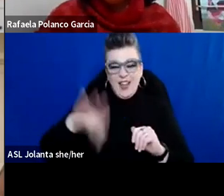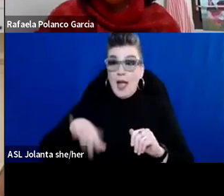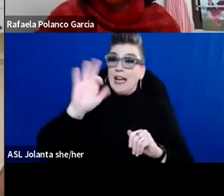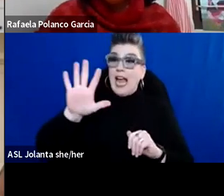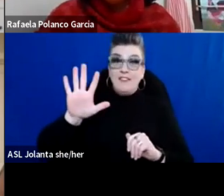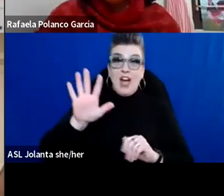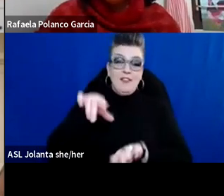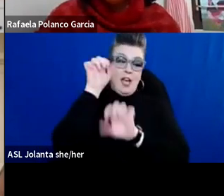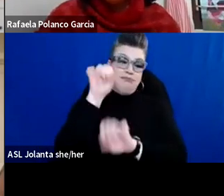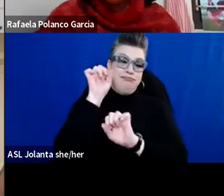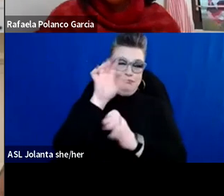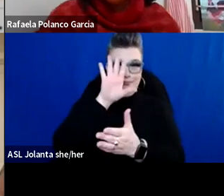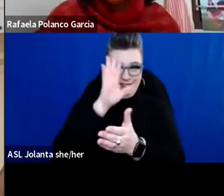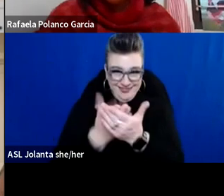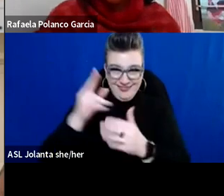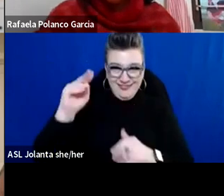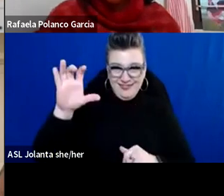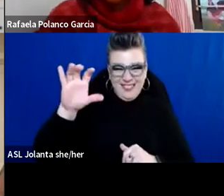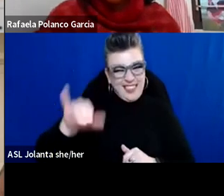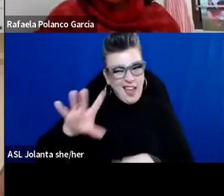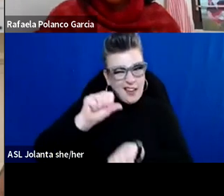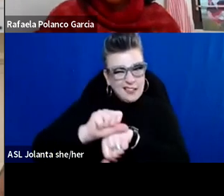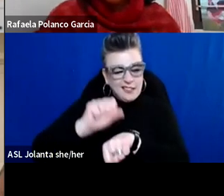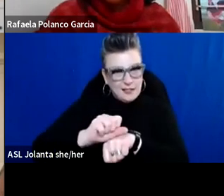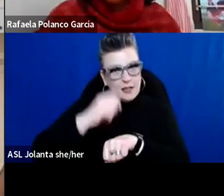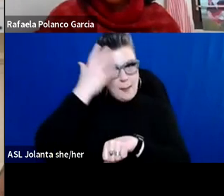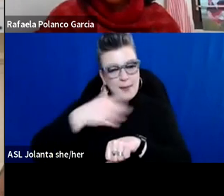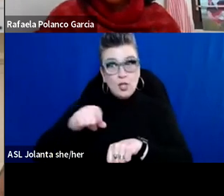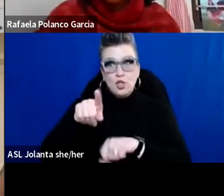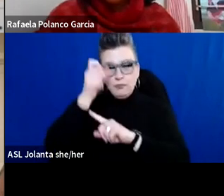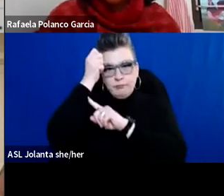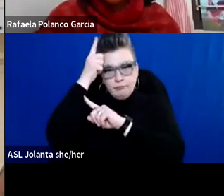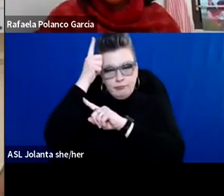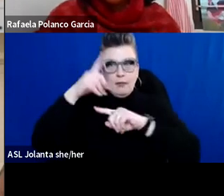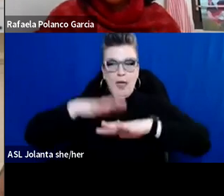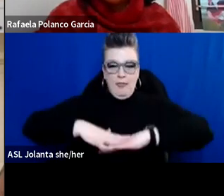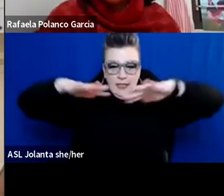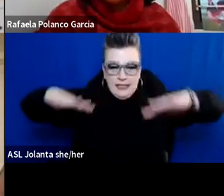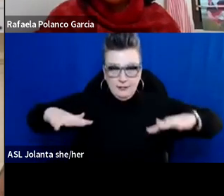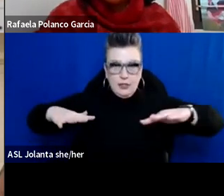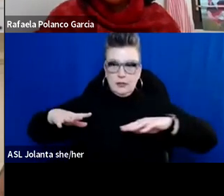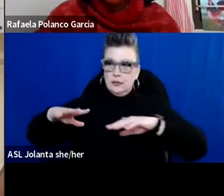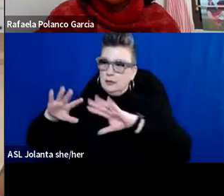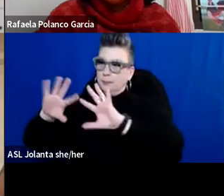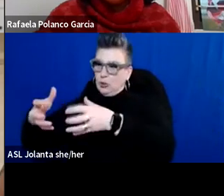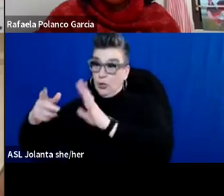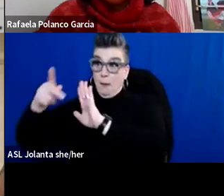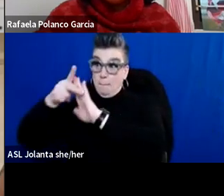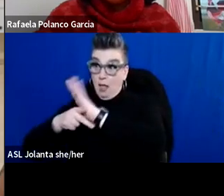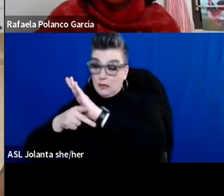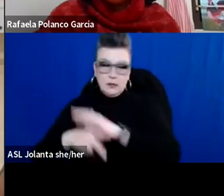because you bring a deep understanding of the difference between policy which is what this body body works on and